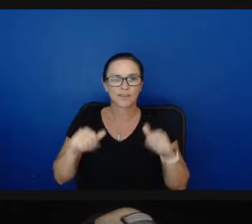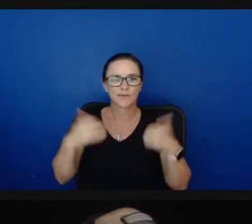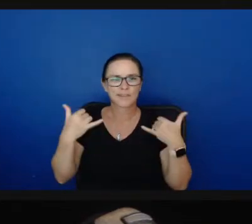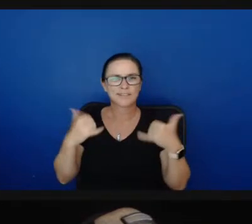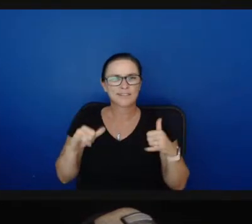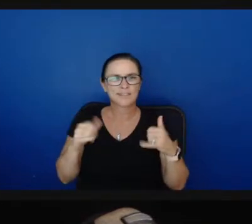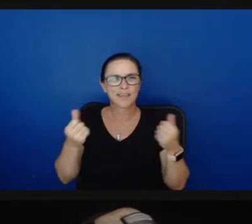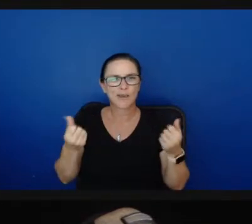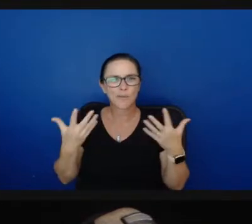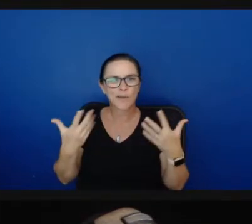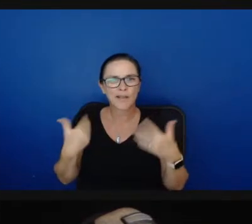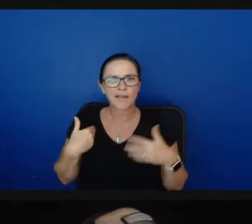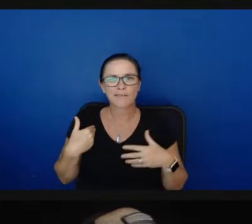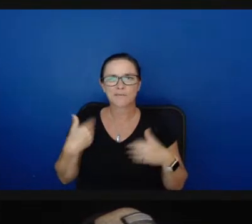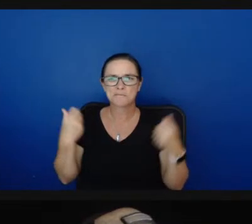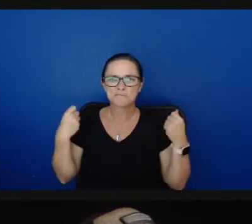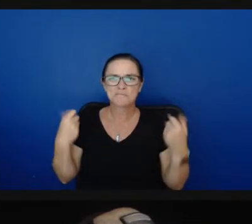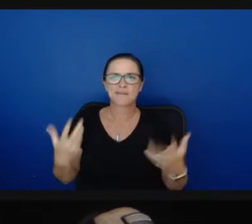guy put out?